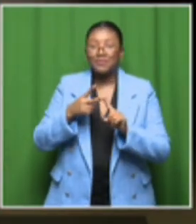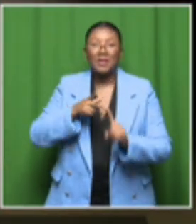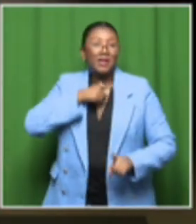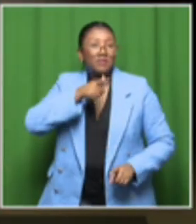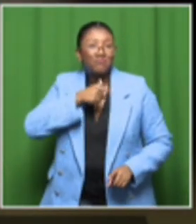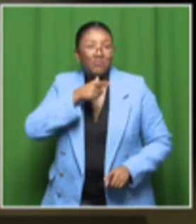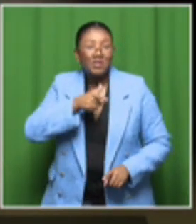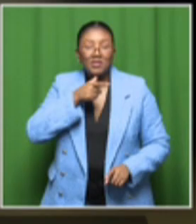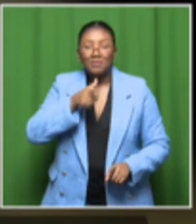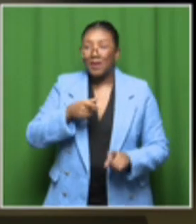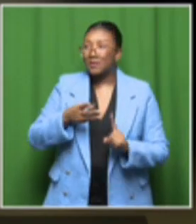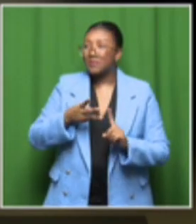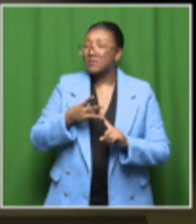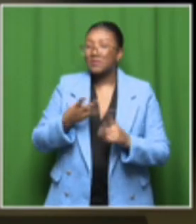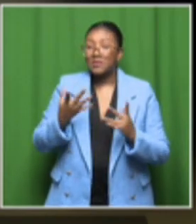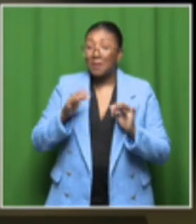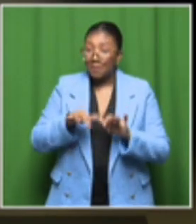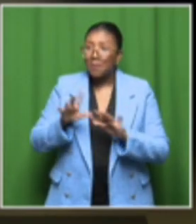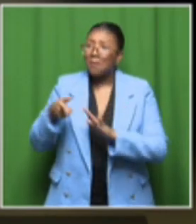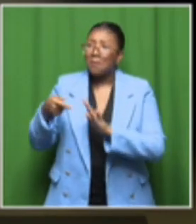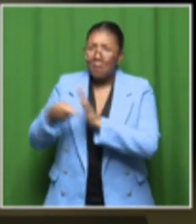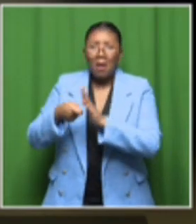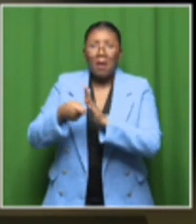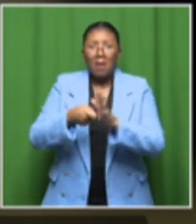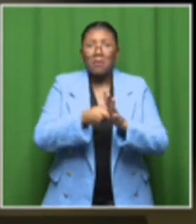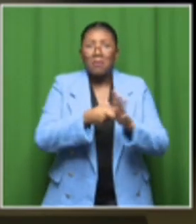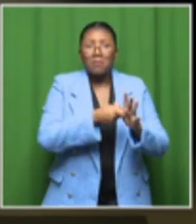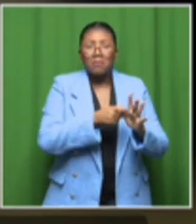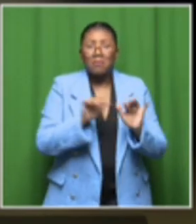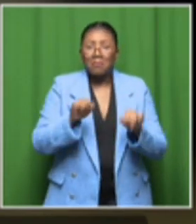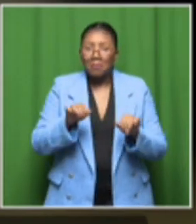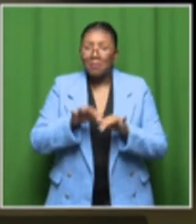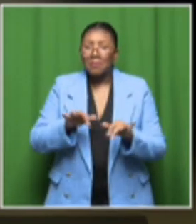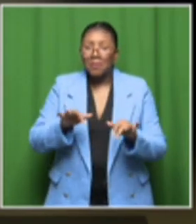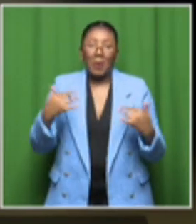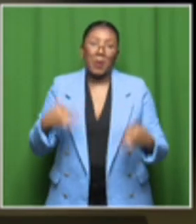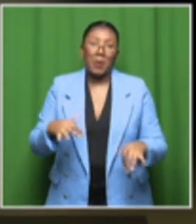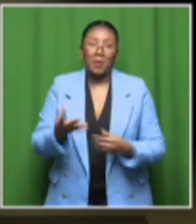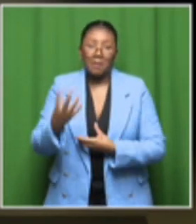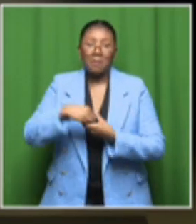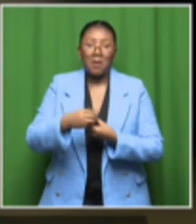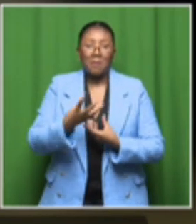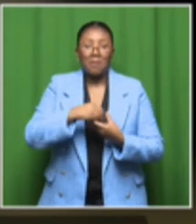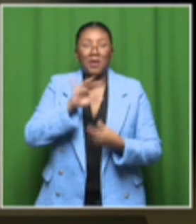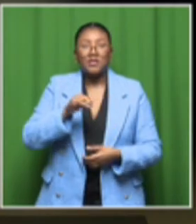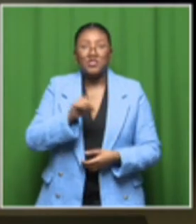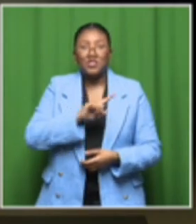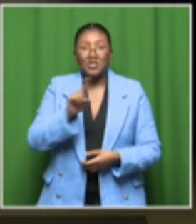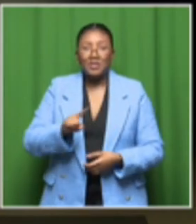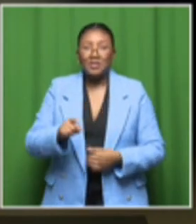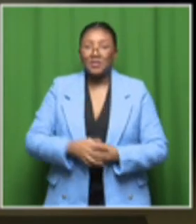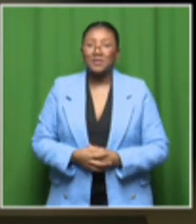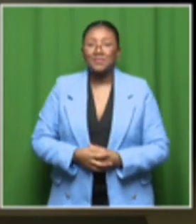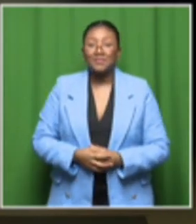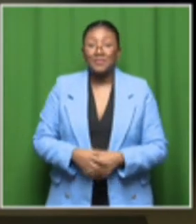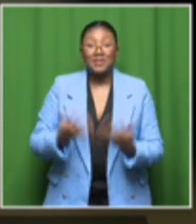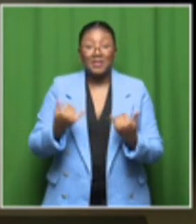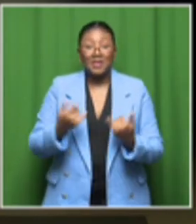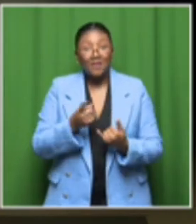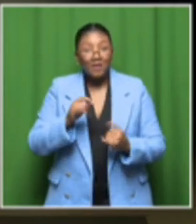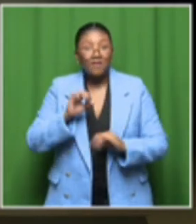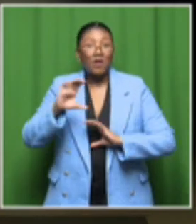know. So people are buying, people are moving into, people are part of the movement, you know. Okay. Yeah. And so if they want to keep that